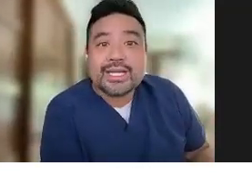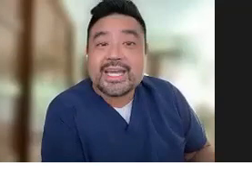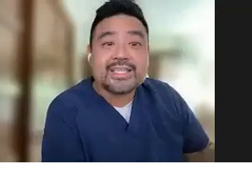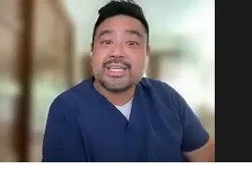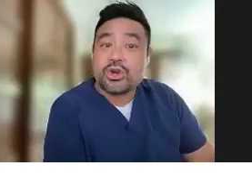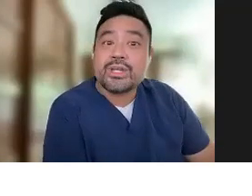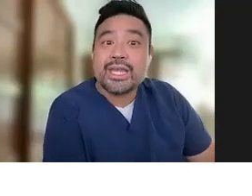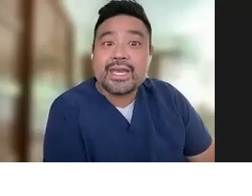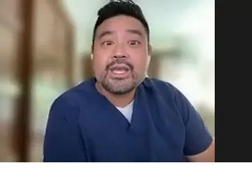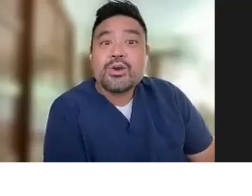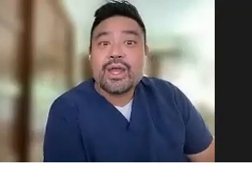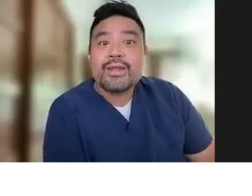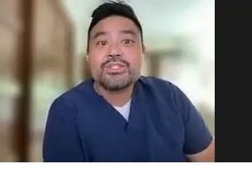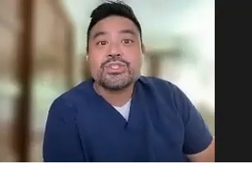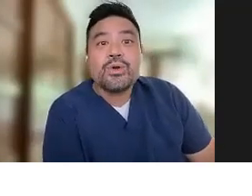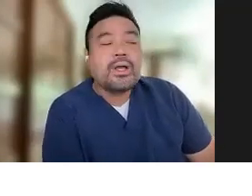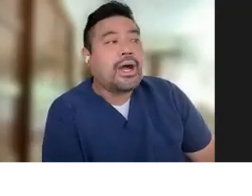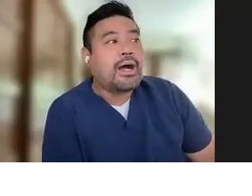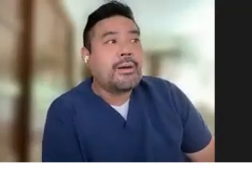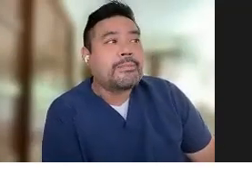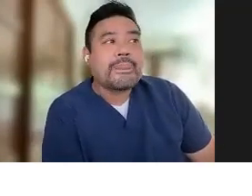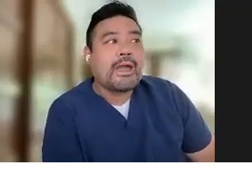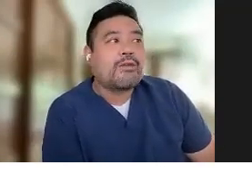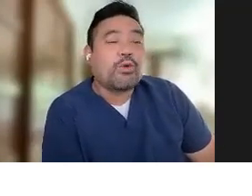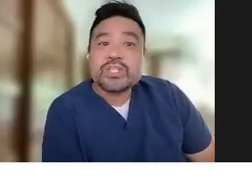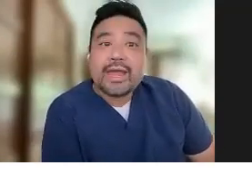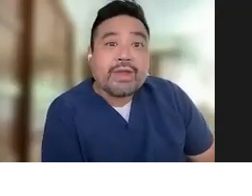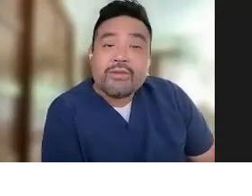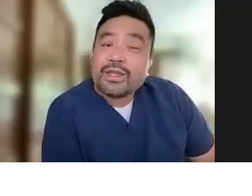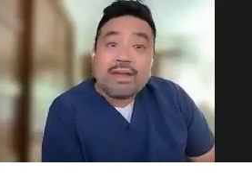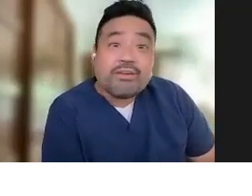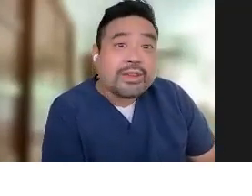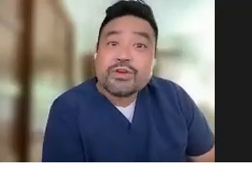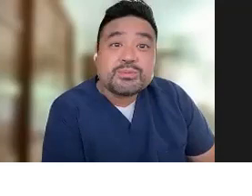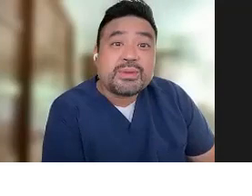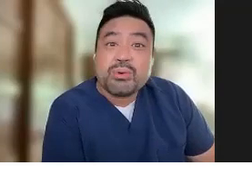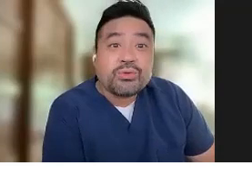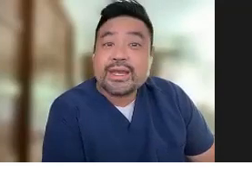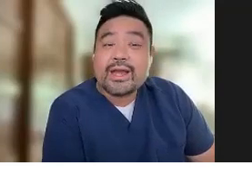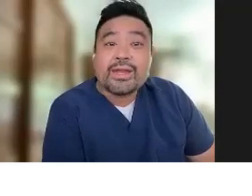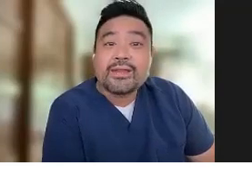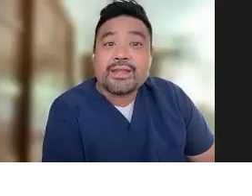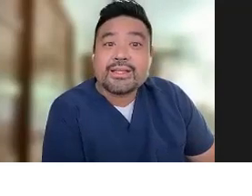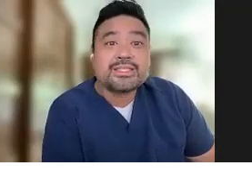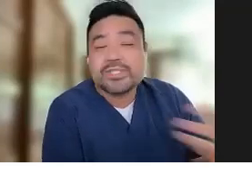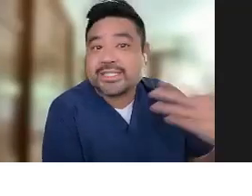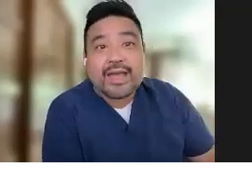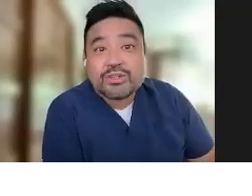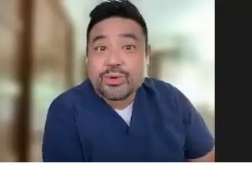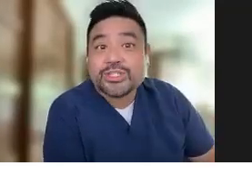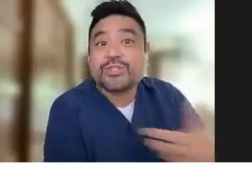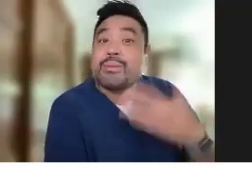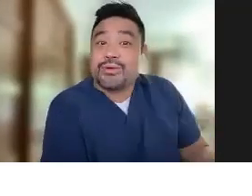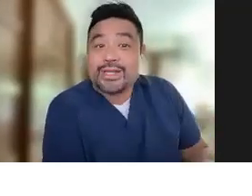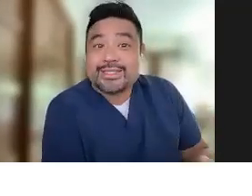just want to get a test. It's hard to get, right? And so unfortunately, every lever is being pulled right now. And you're seeing